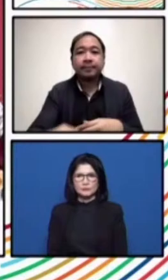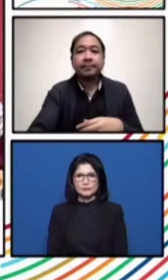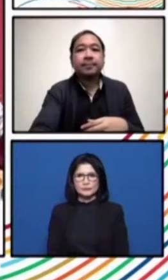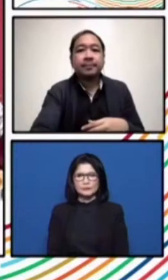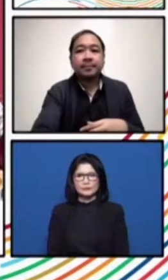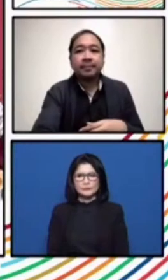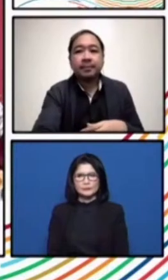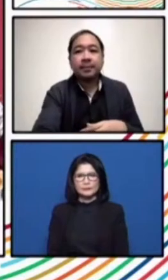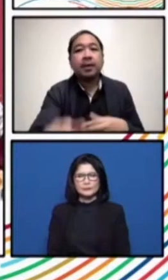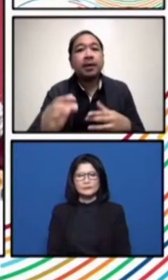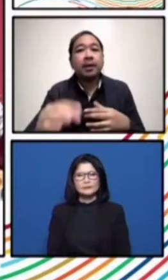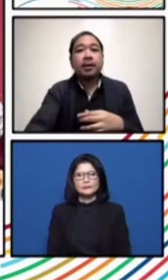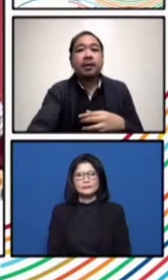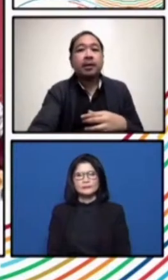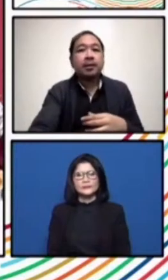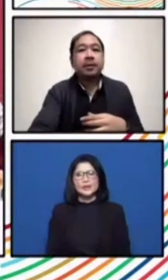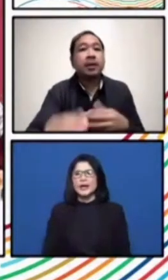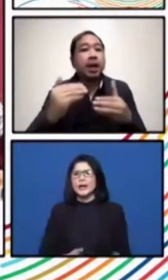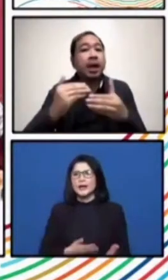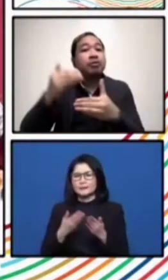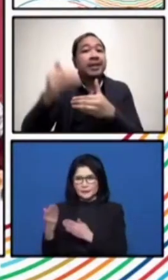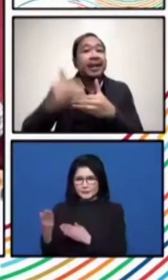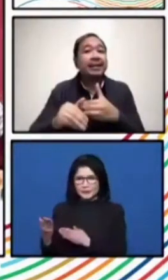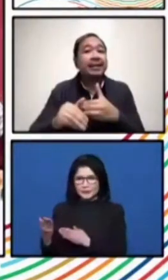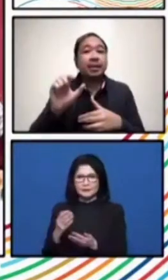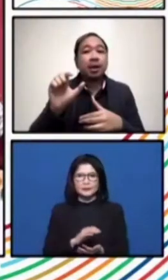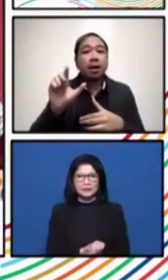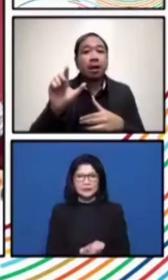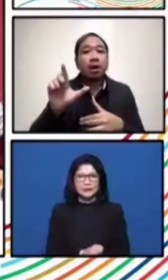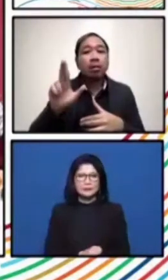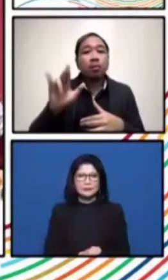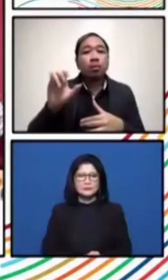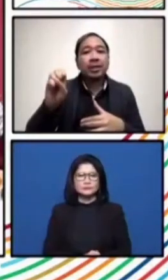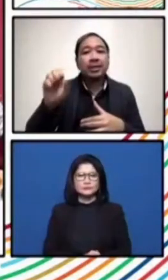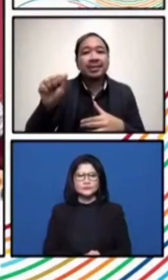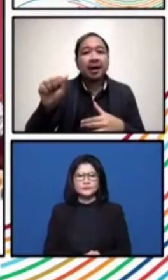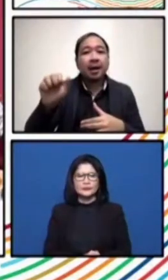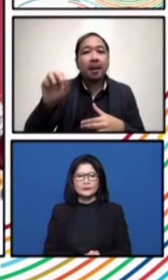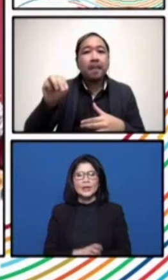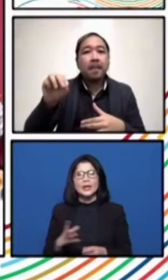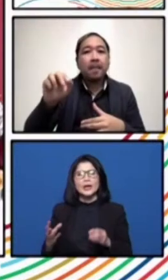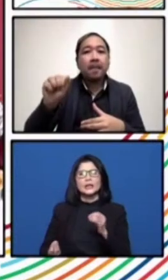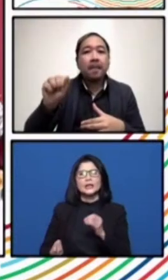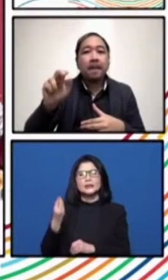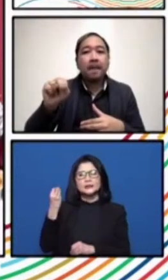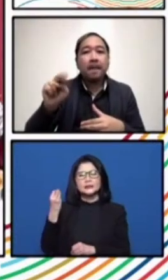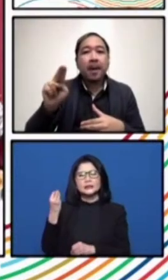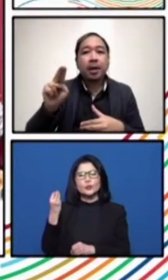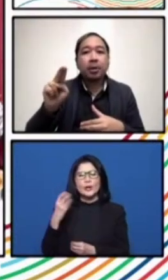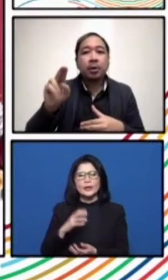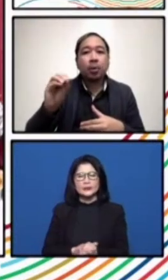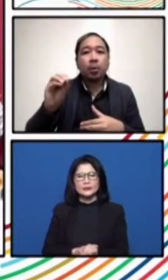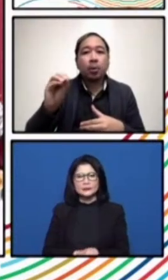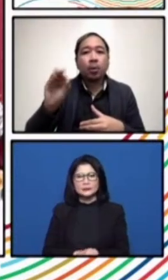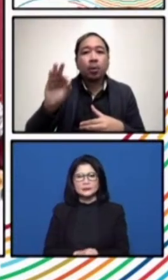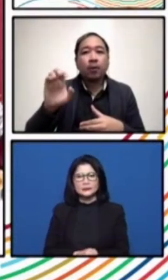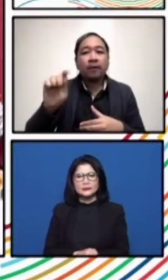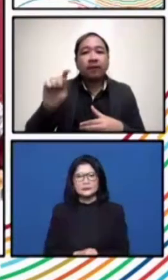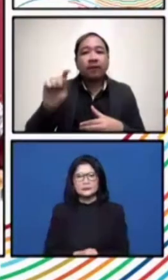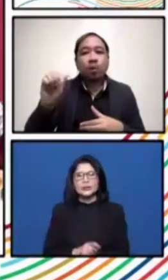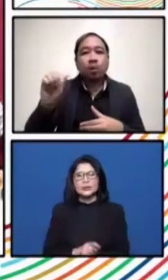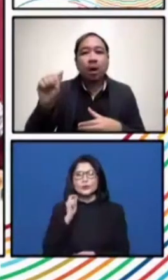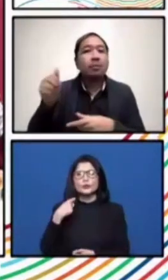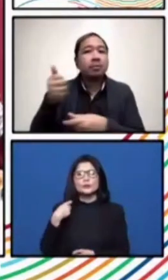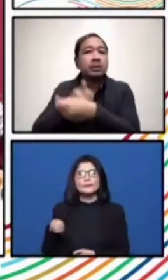manufatoa who is Deputy Chief Executive Officer of social protection disability and vulnerables at the